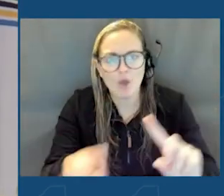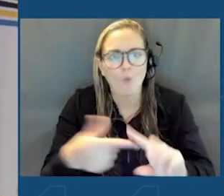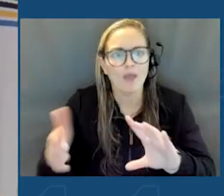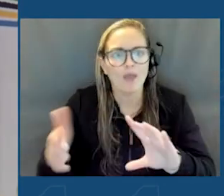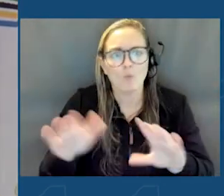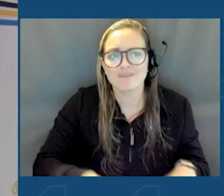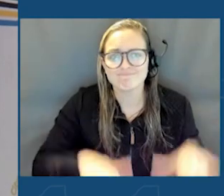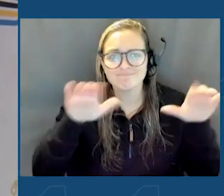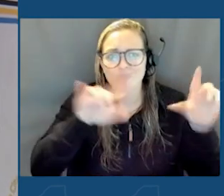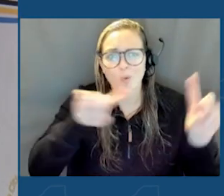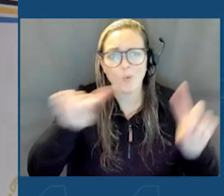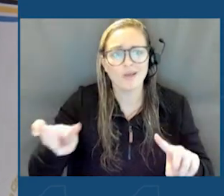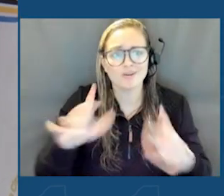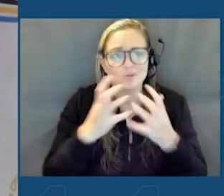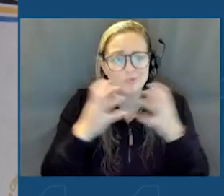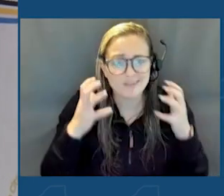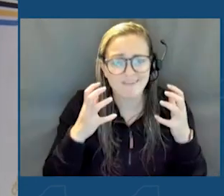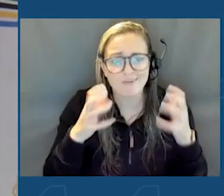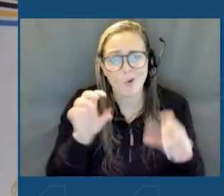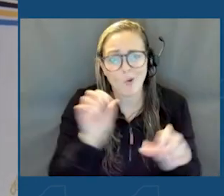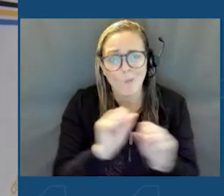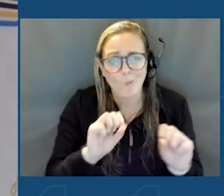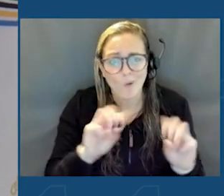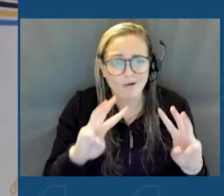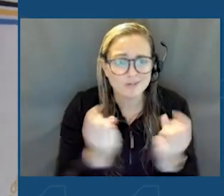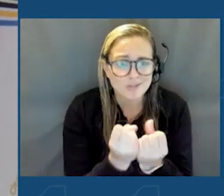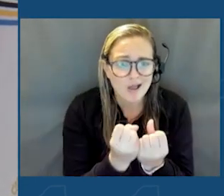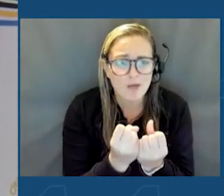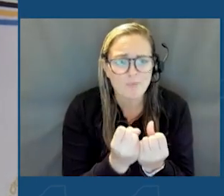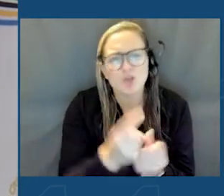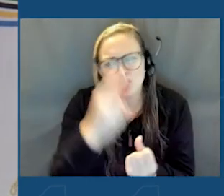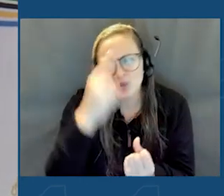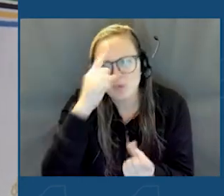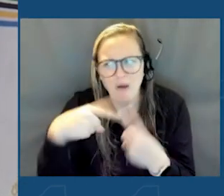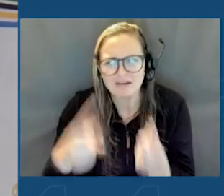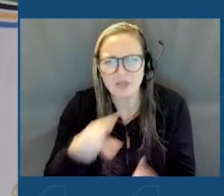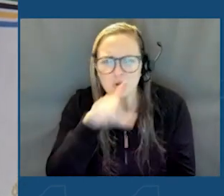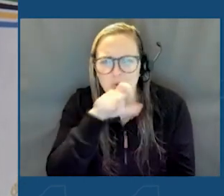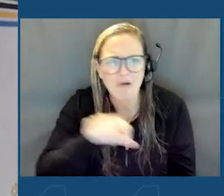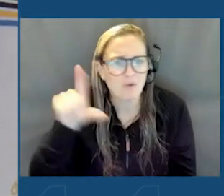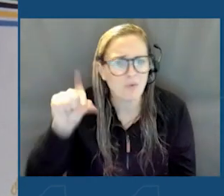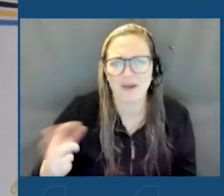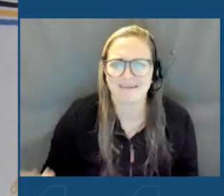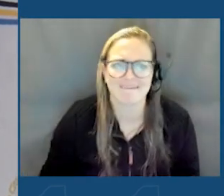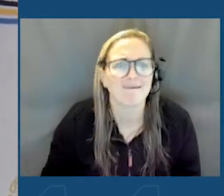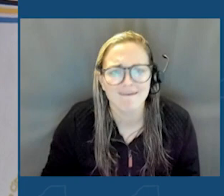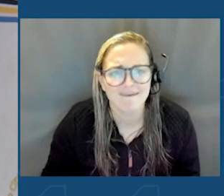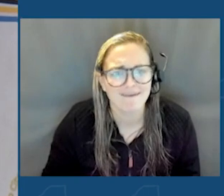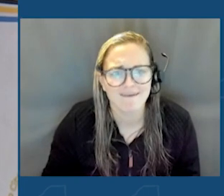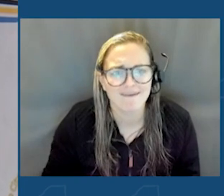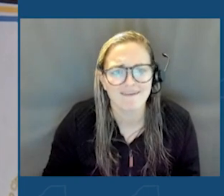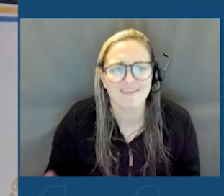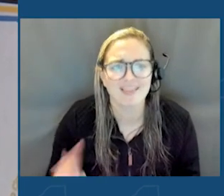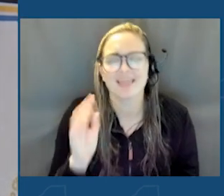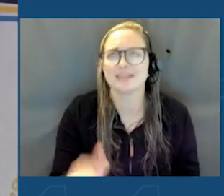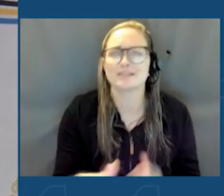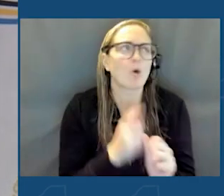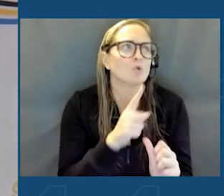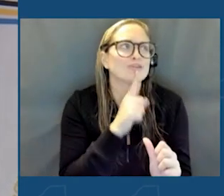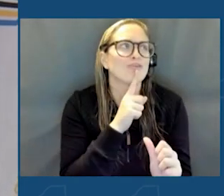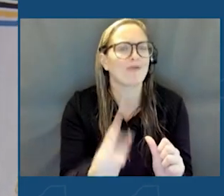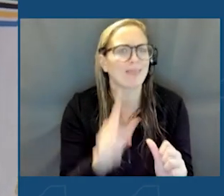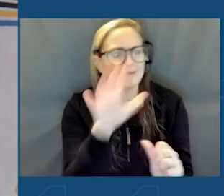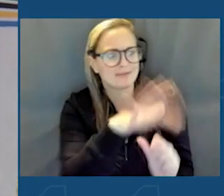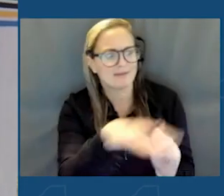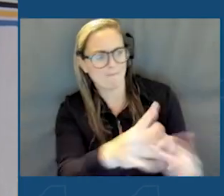Santa's workshop at the North Pole, when you were a kid, you believed you're about 20, because that is the most realistic place in the